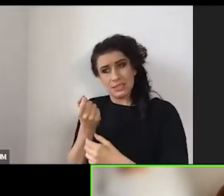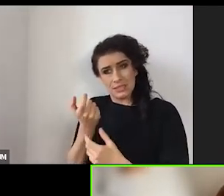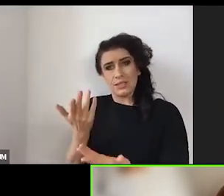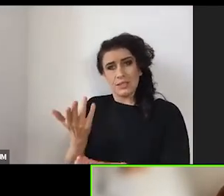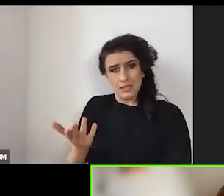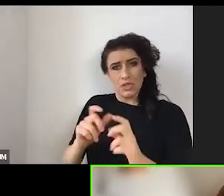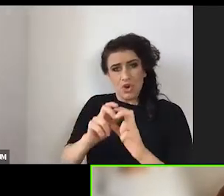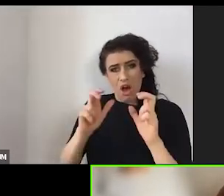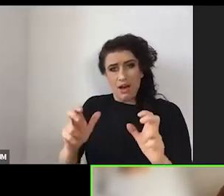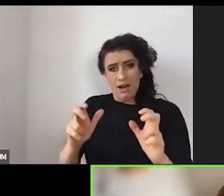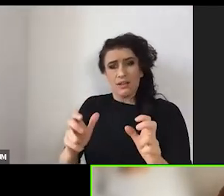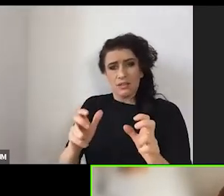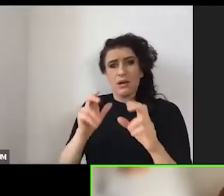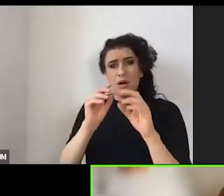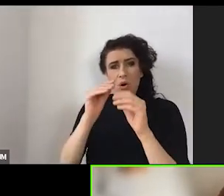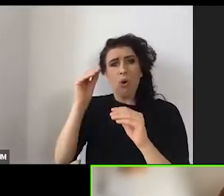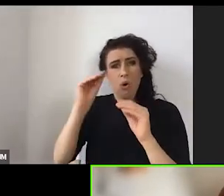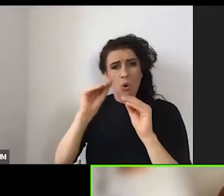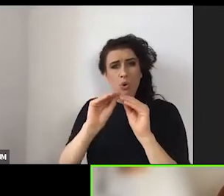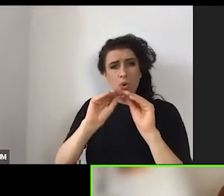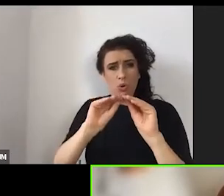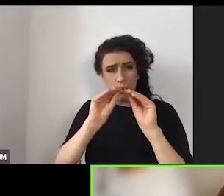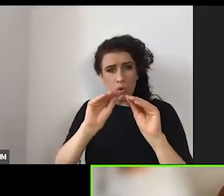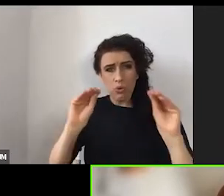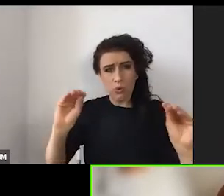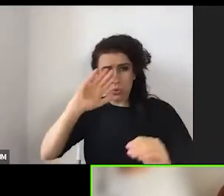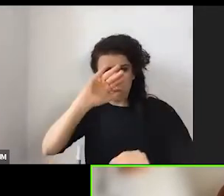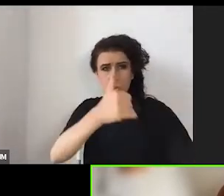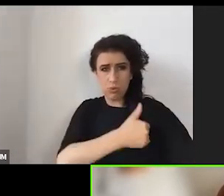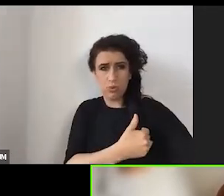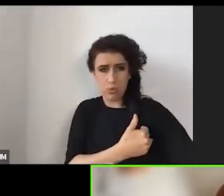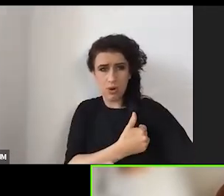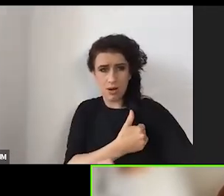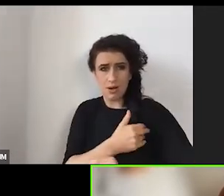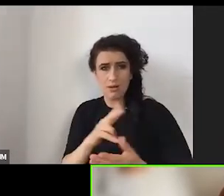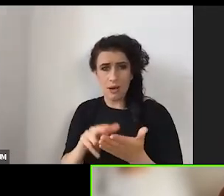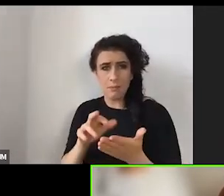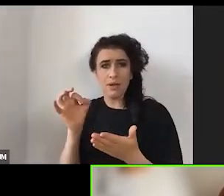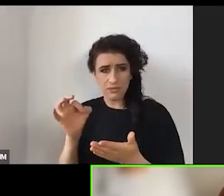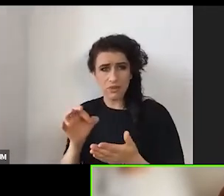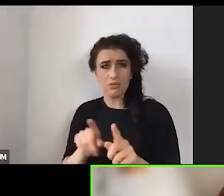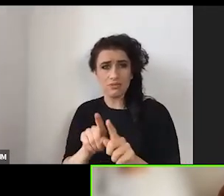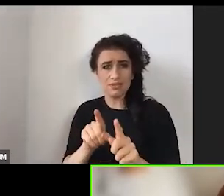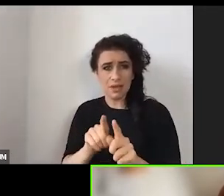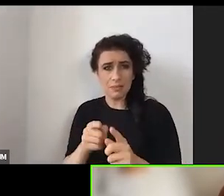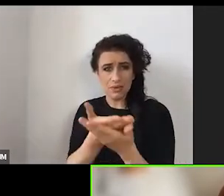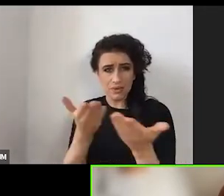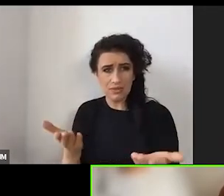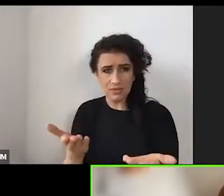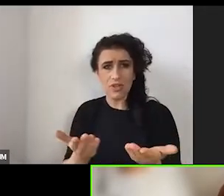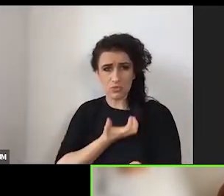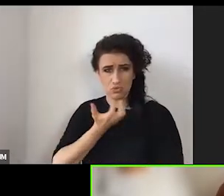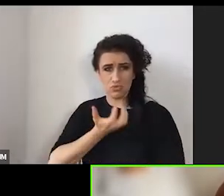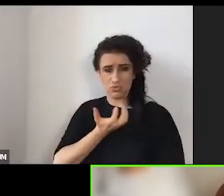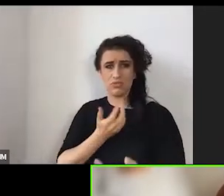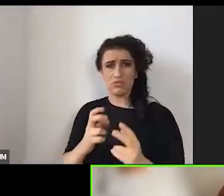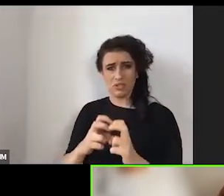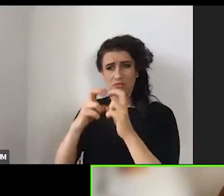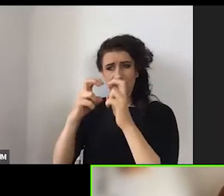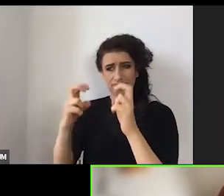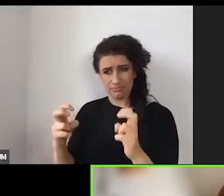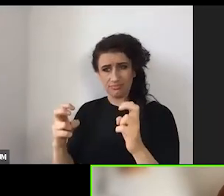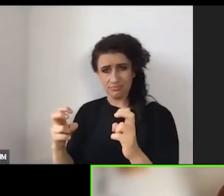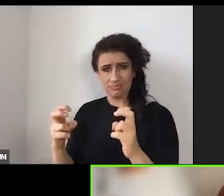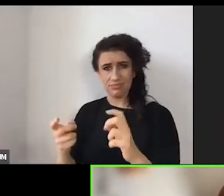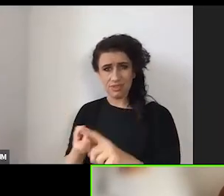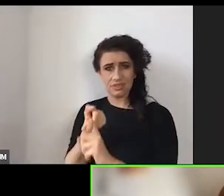I don't know if you've had lockdowns, like really, really bad, like ours. In Bolivia, we had almost 3 months lockdown, totally.